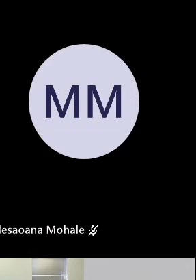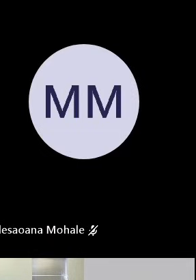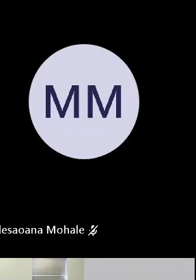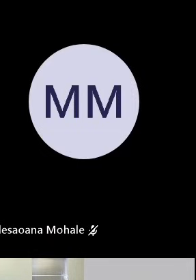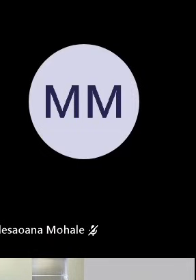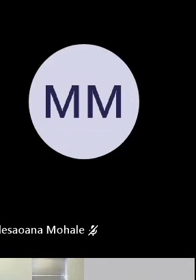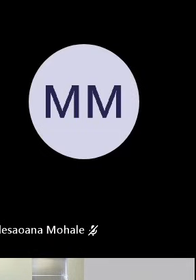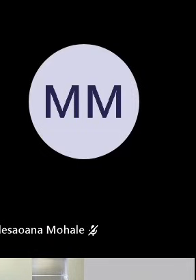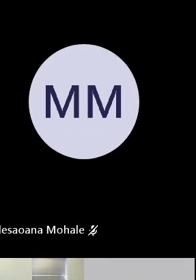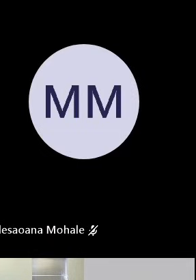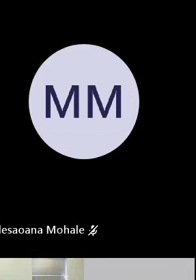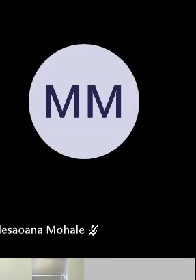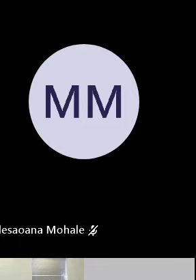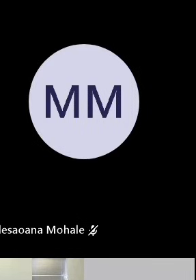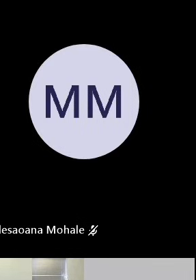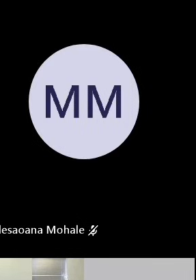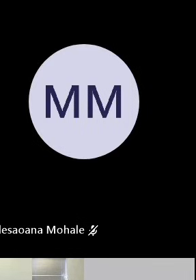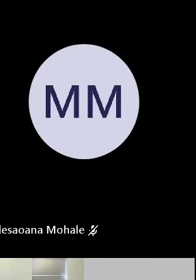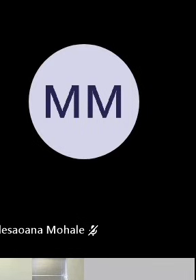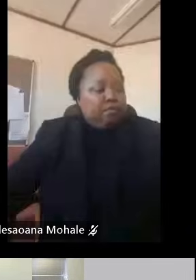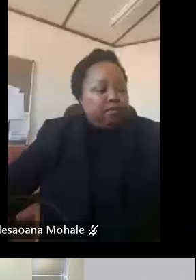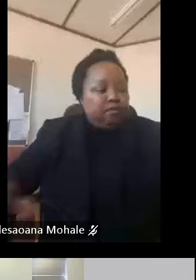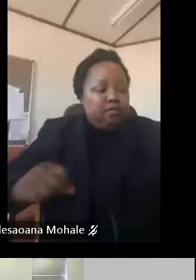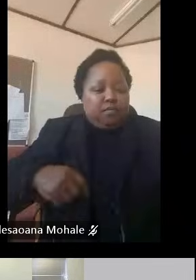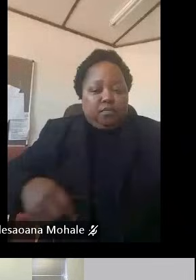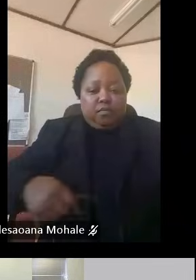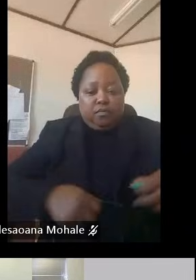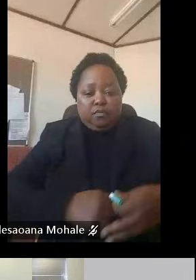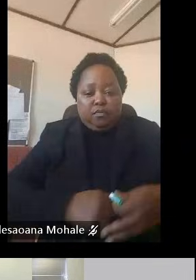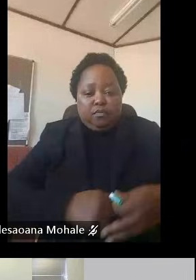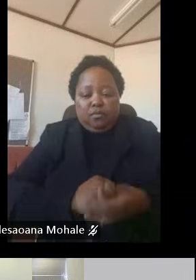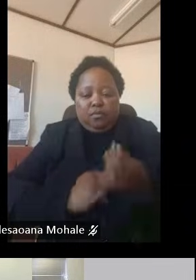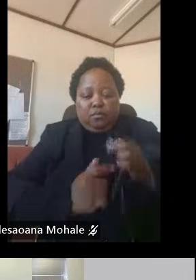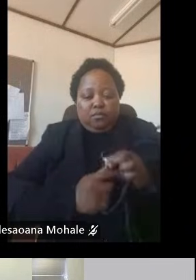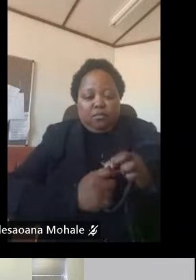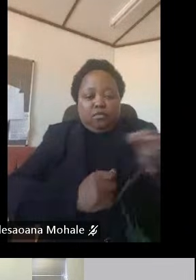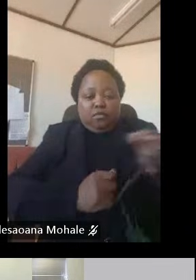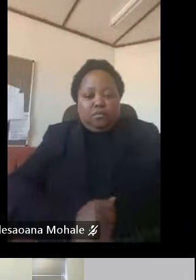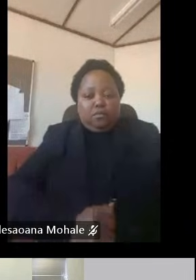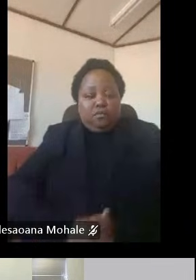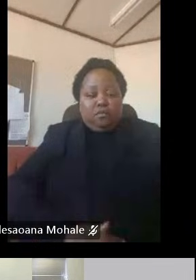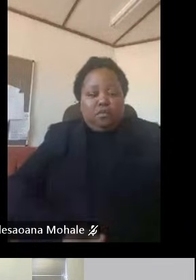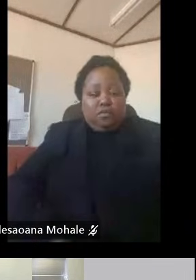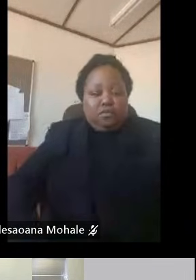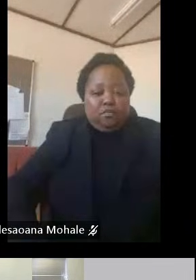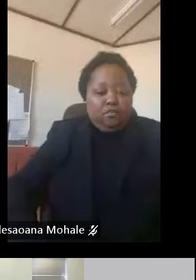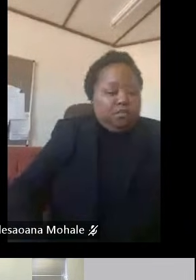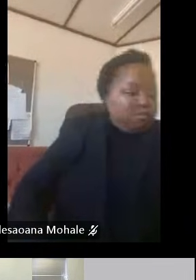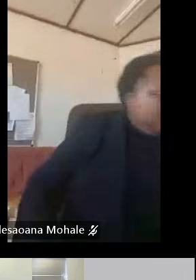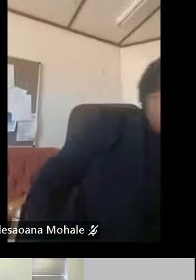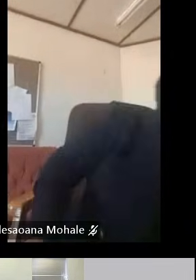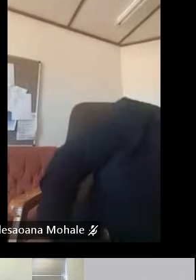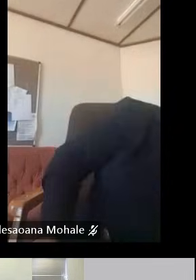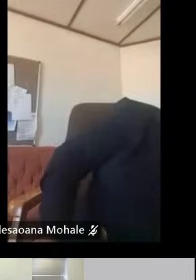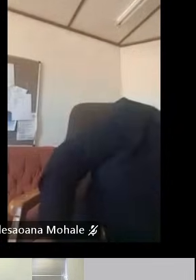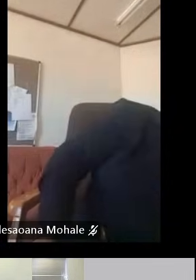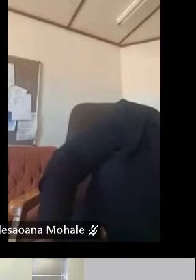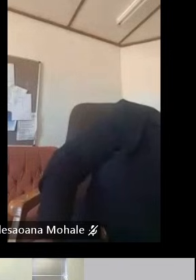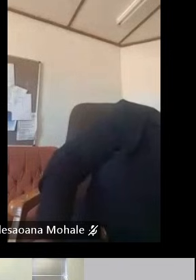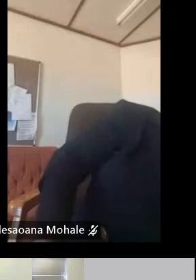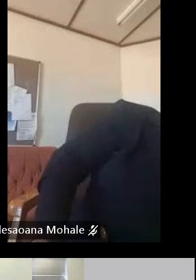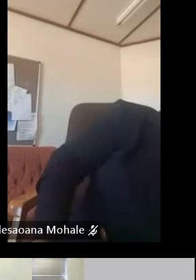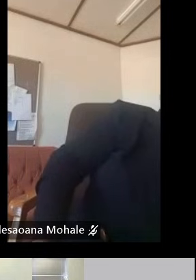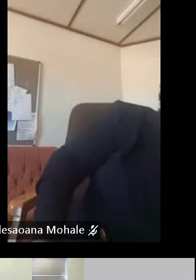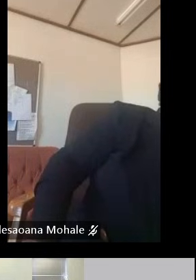spaces without finding challenges. And the lighting as well can go together also with the colors sometimes that they are